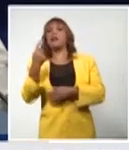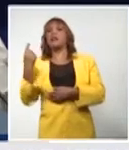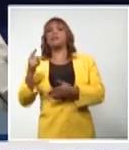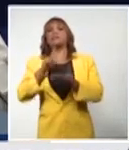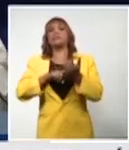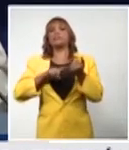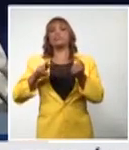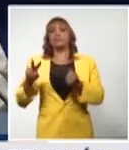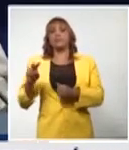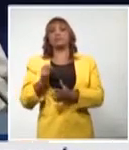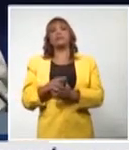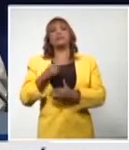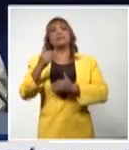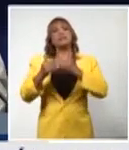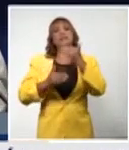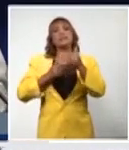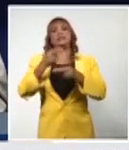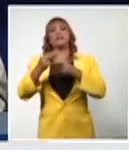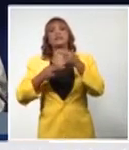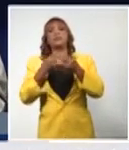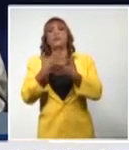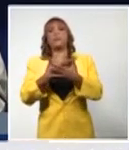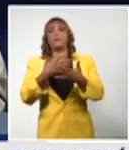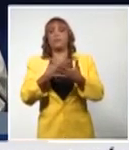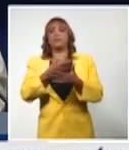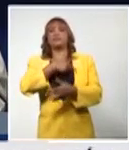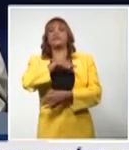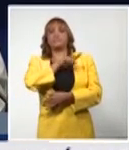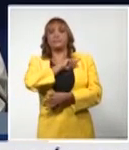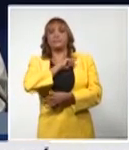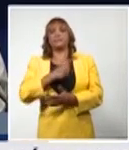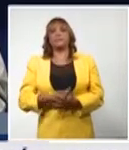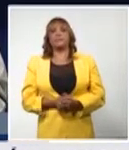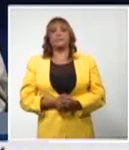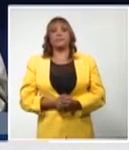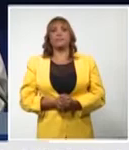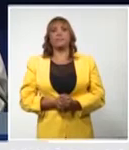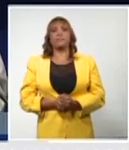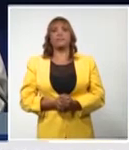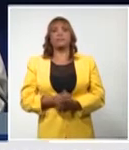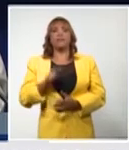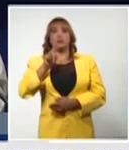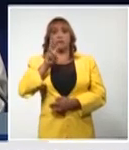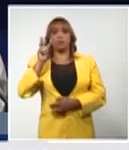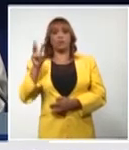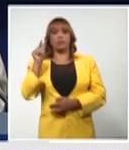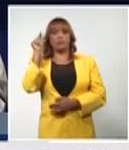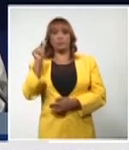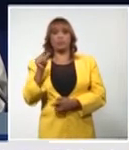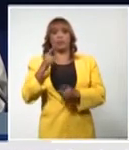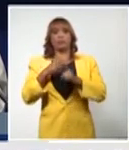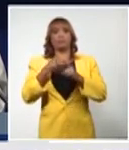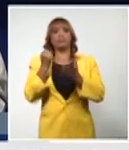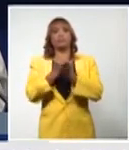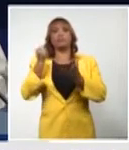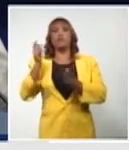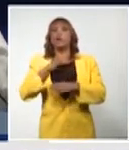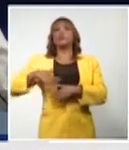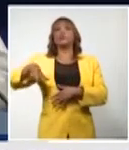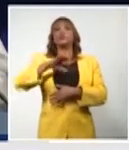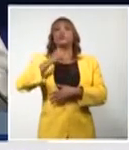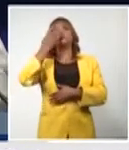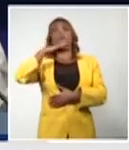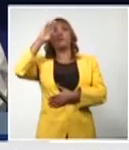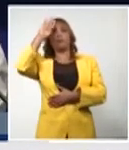so on and so forth. Samples were studied from all of the country's provinces yesterday. The 13 positive